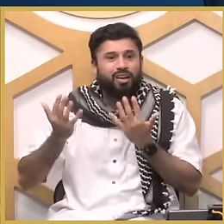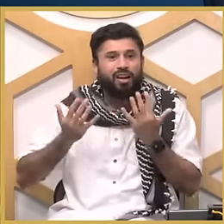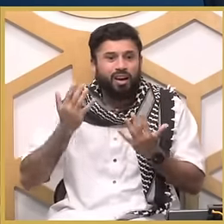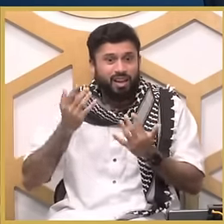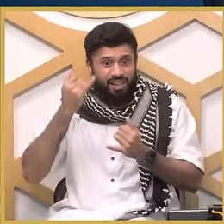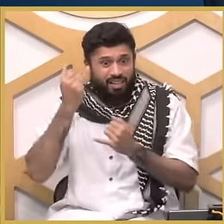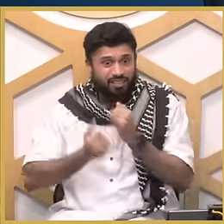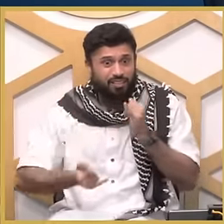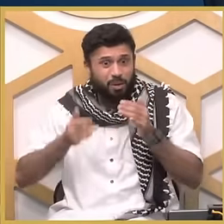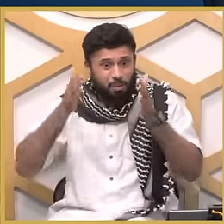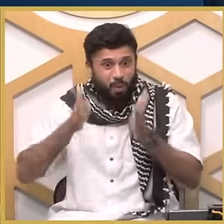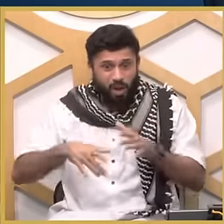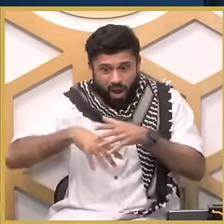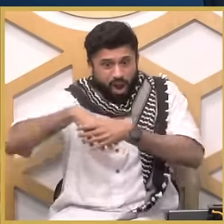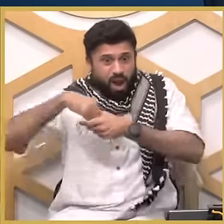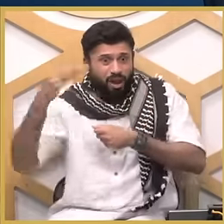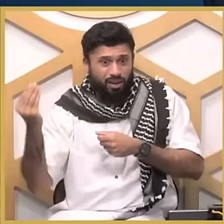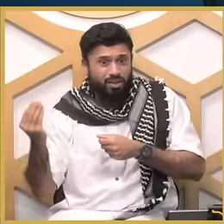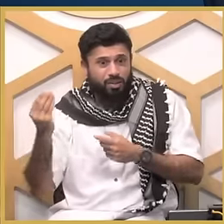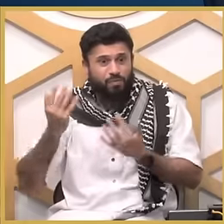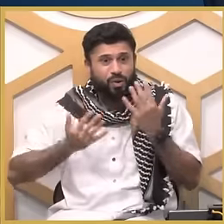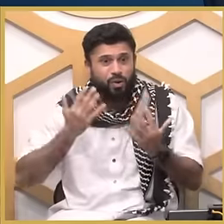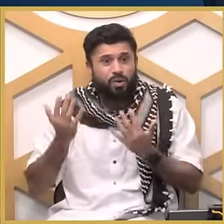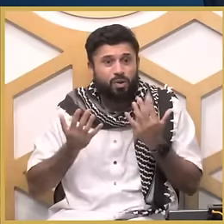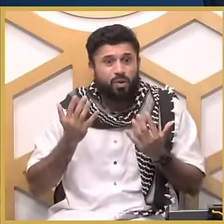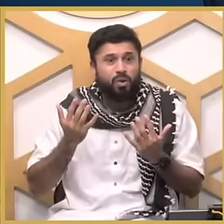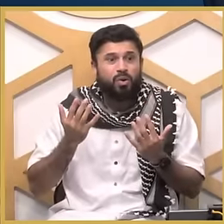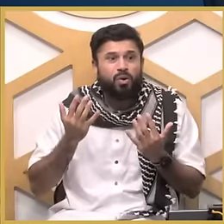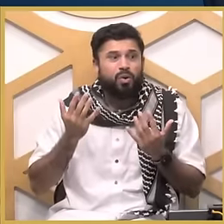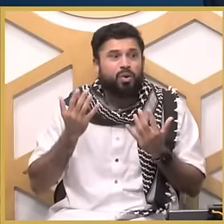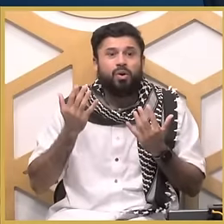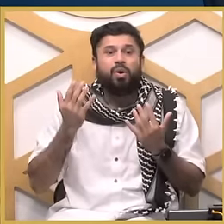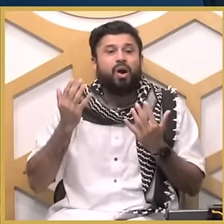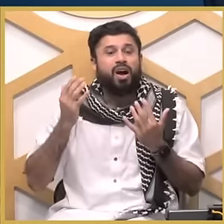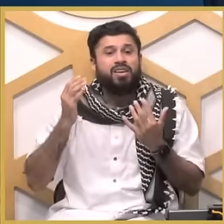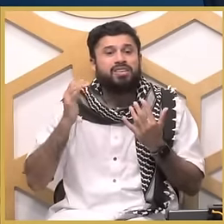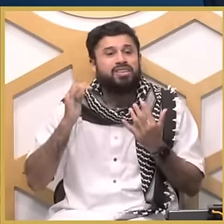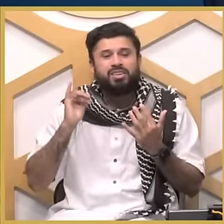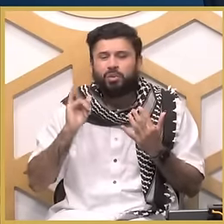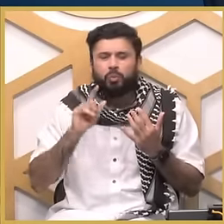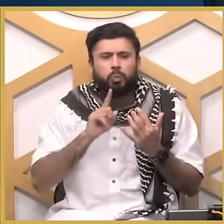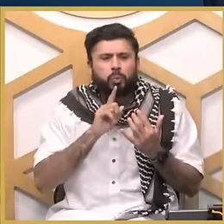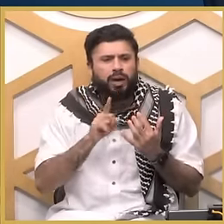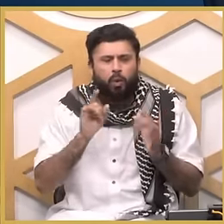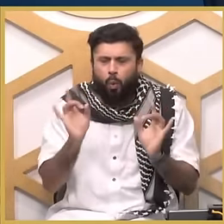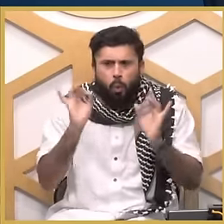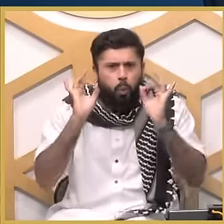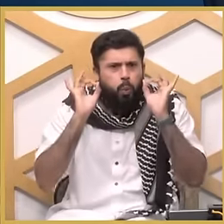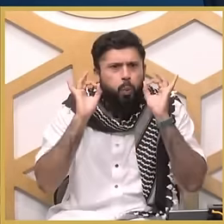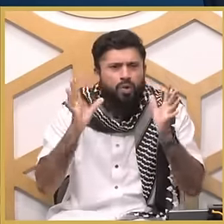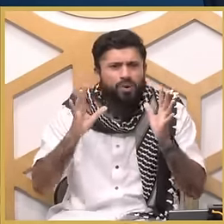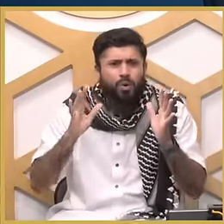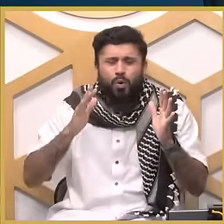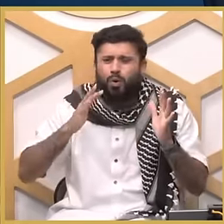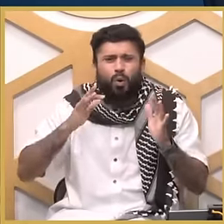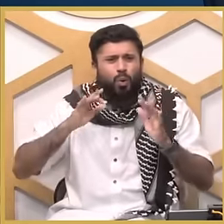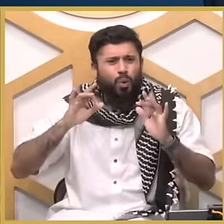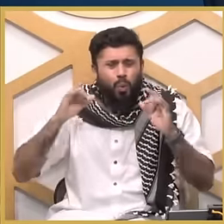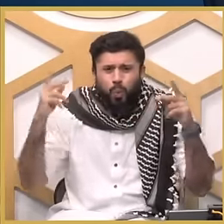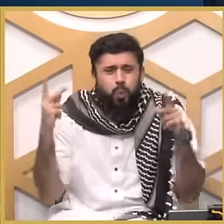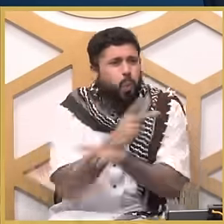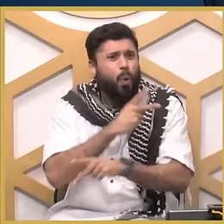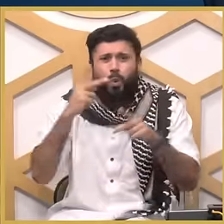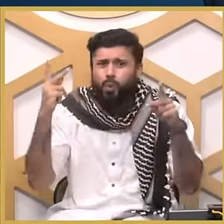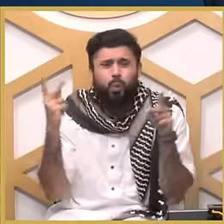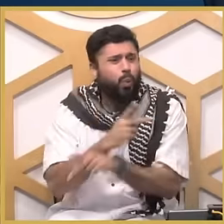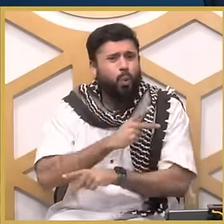enters Jannah. And then someone comes and says, if I can be this person, I'm happy. Like, Allahu Akbar, they're willing to go through Jahannam, a'udhu billah, and suffer